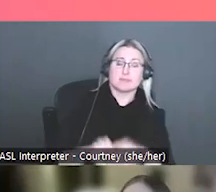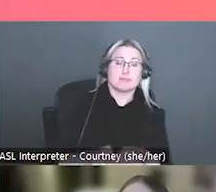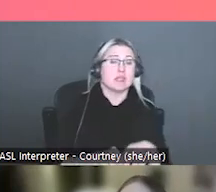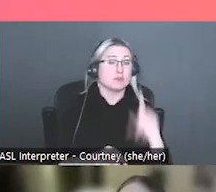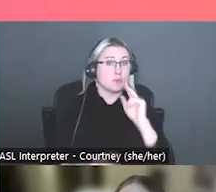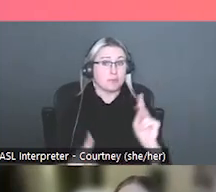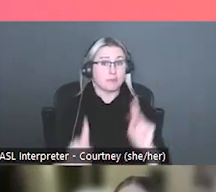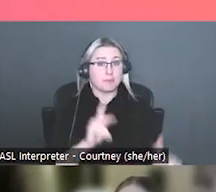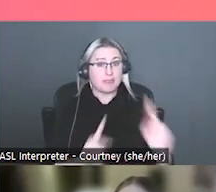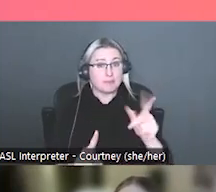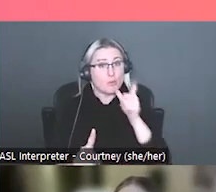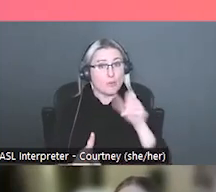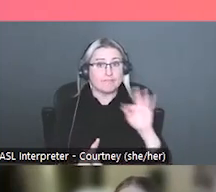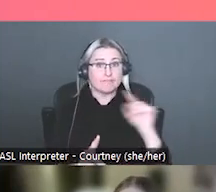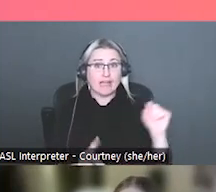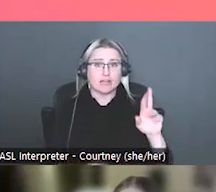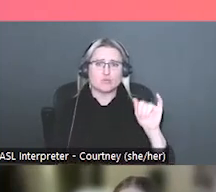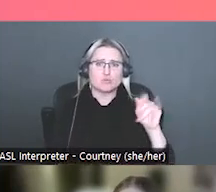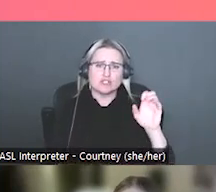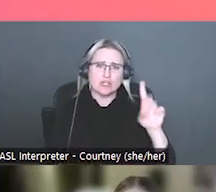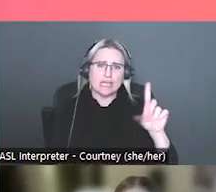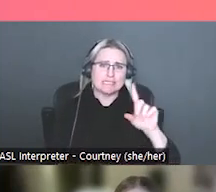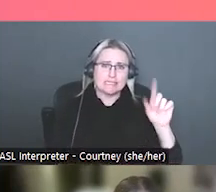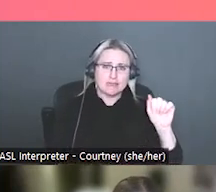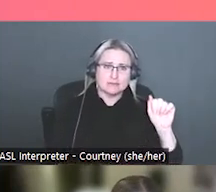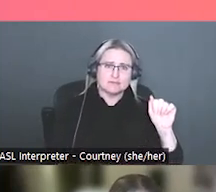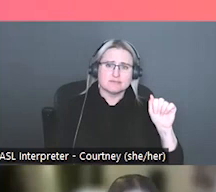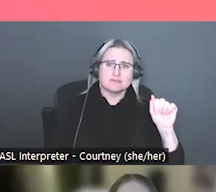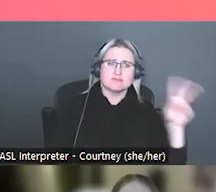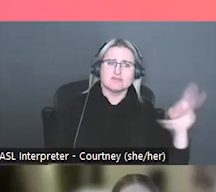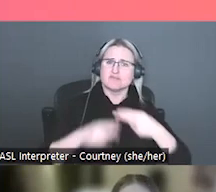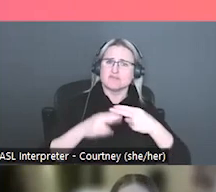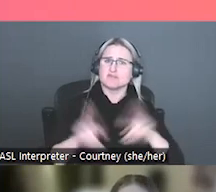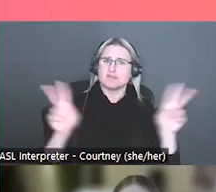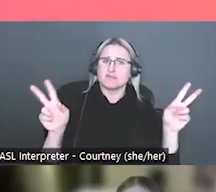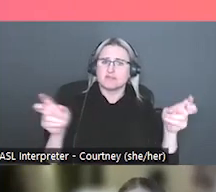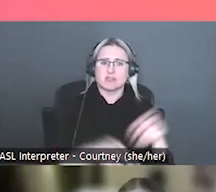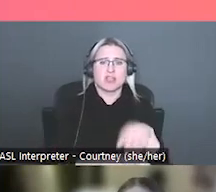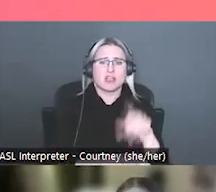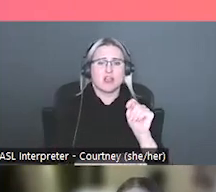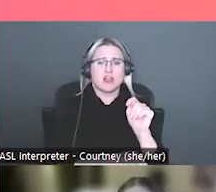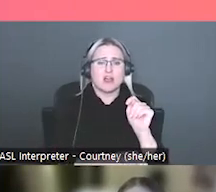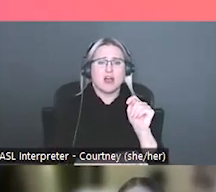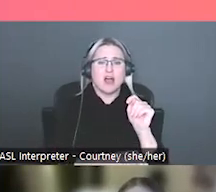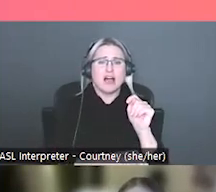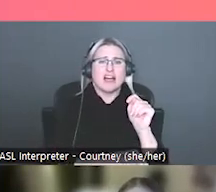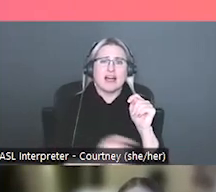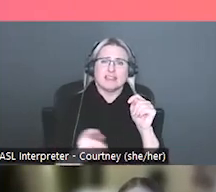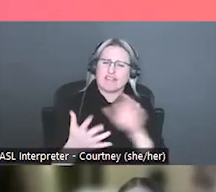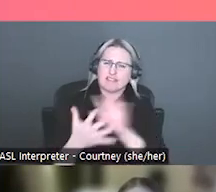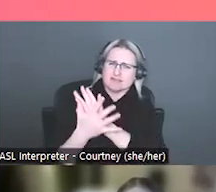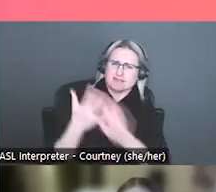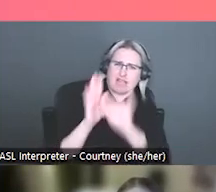folks, disabled folks have been framed as transgressing these hegemonic constructions of what is